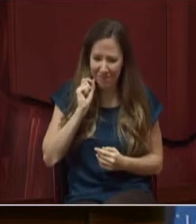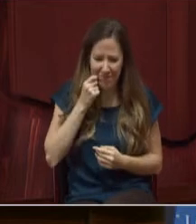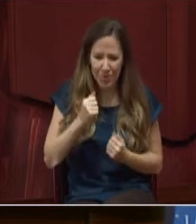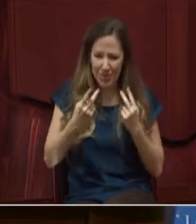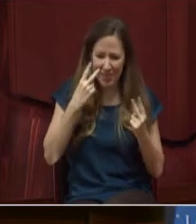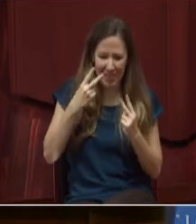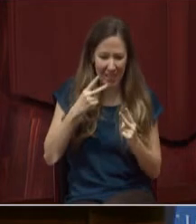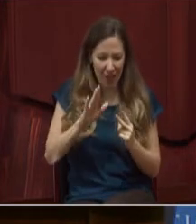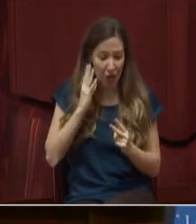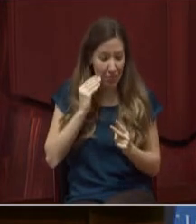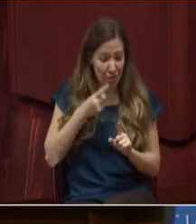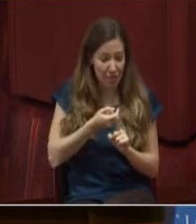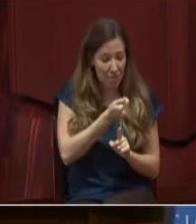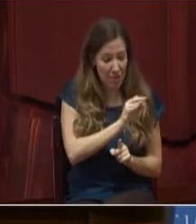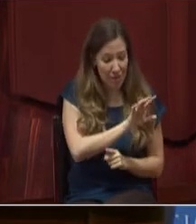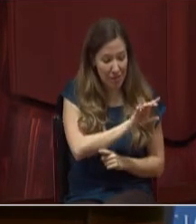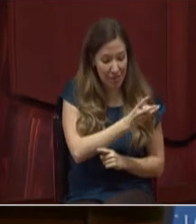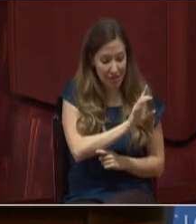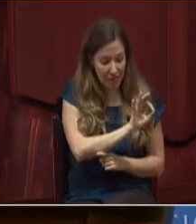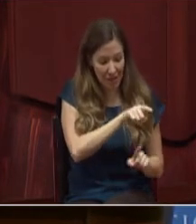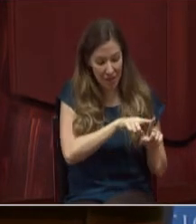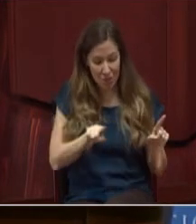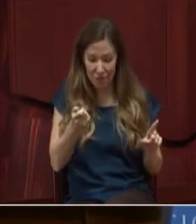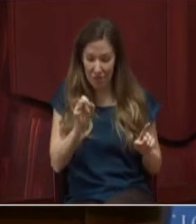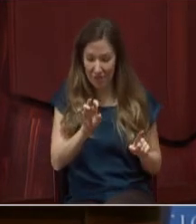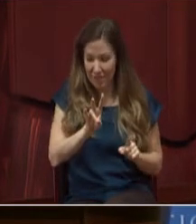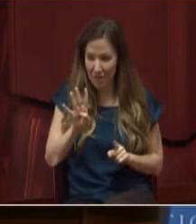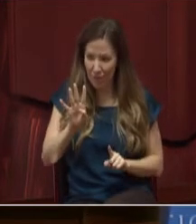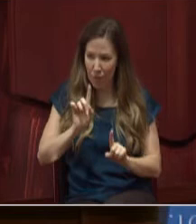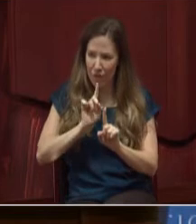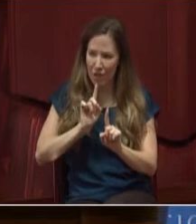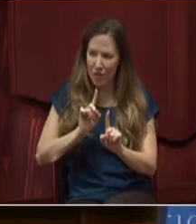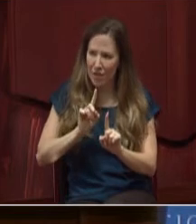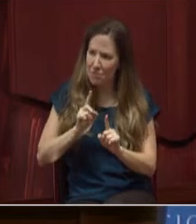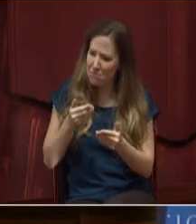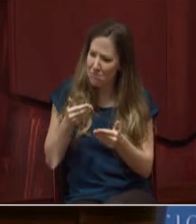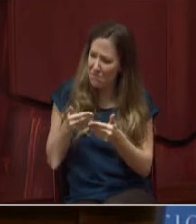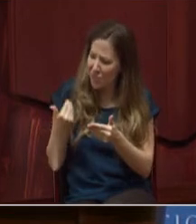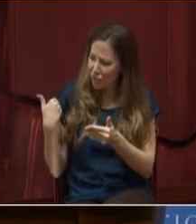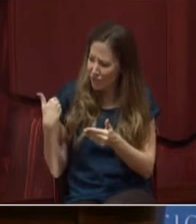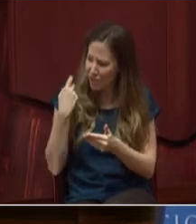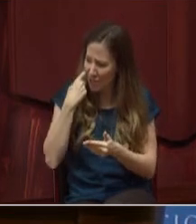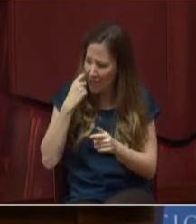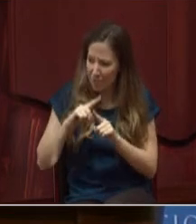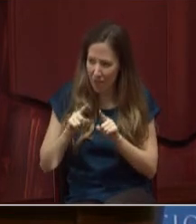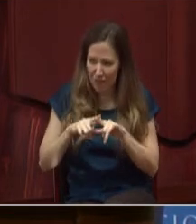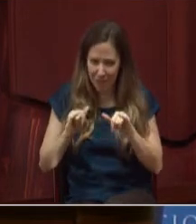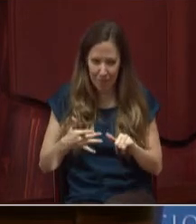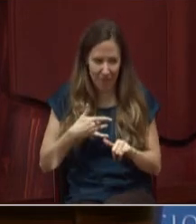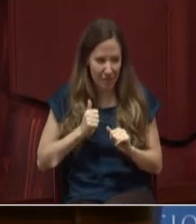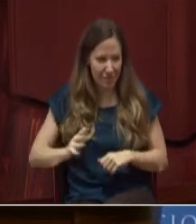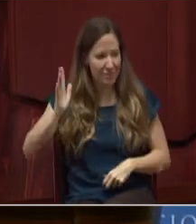between 1969 and 1974, so near and yet so far. These are the kind of memories that